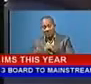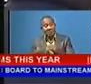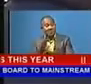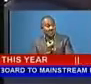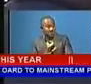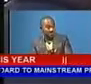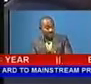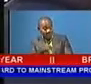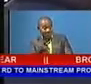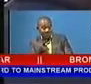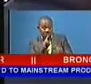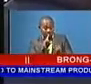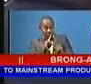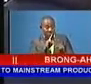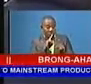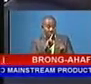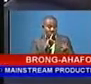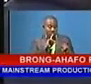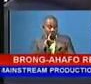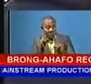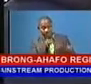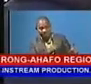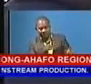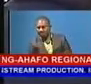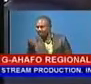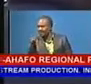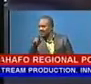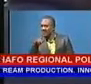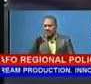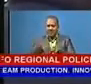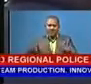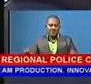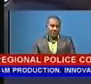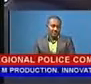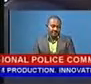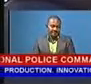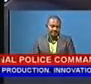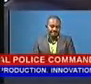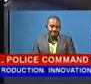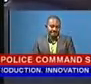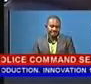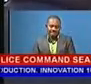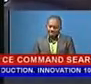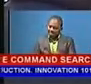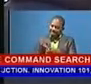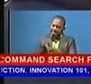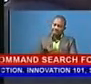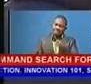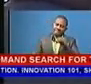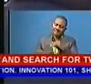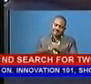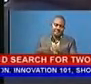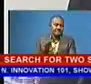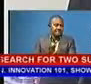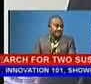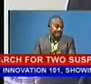And you answered that 11 of the polling stations were part of the further and better